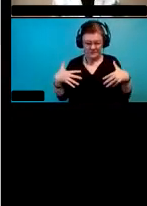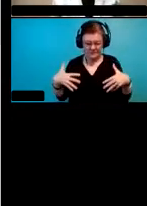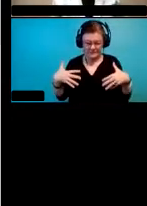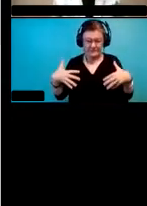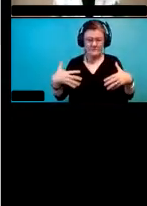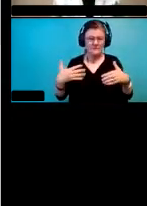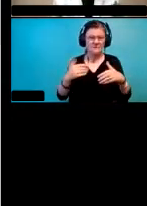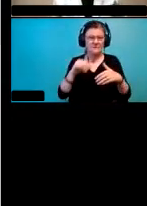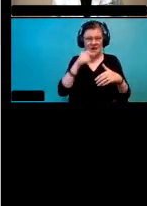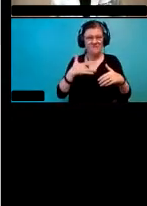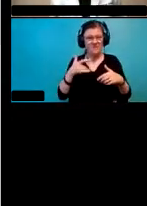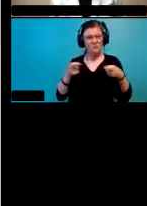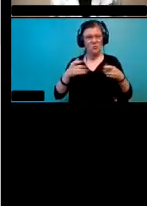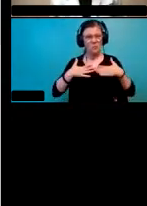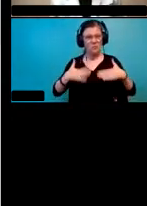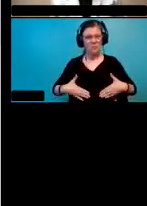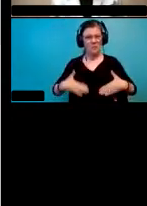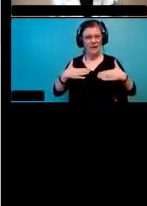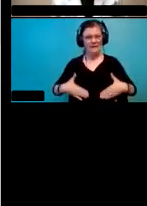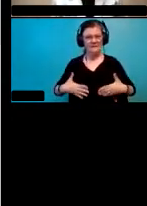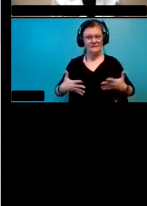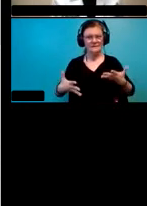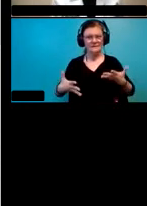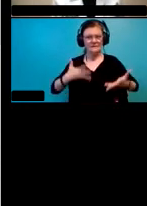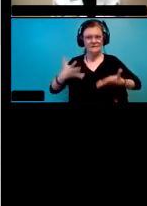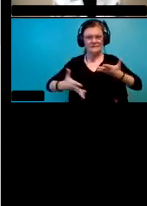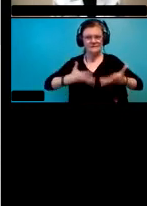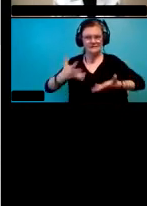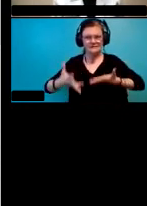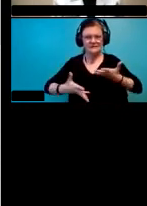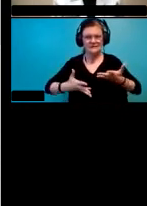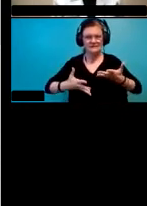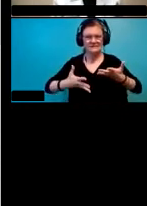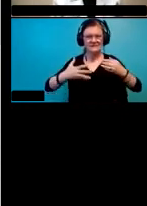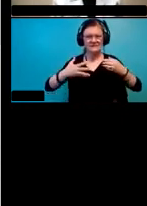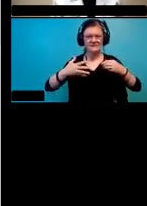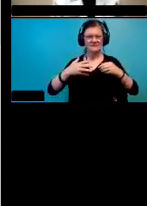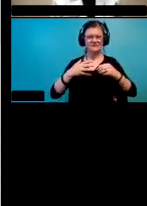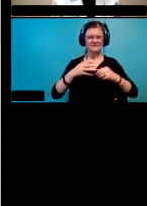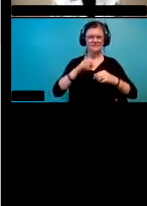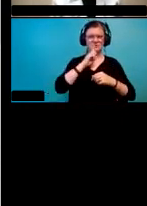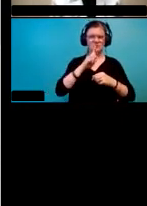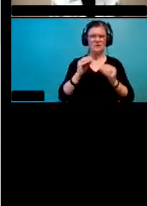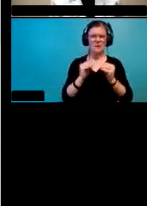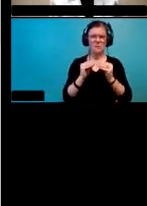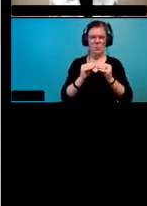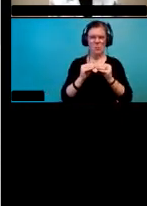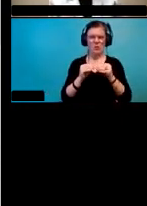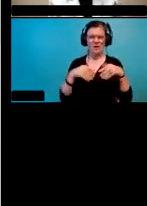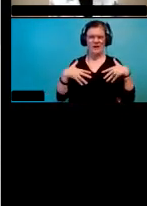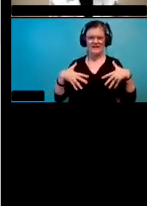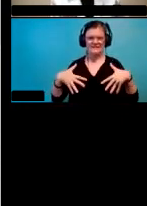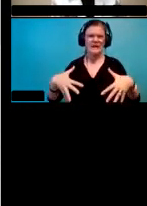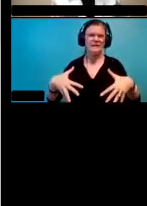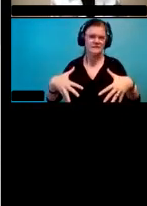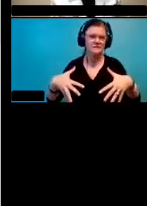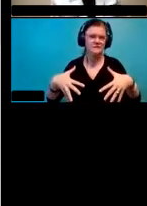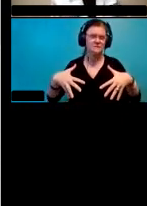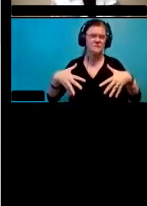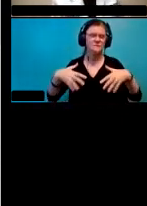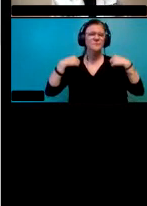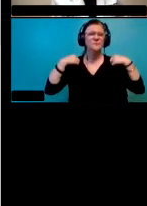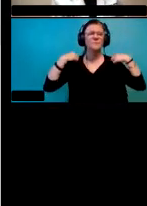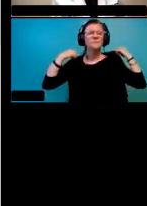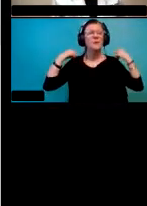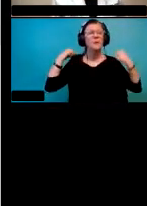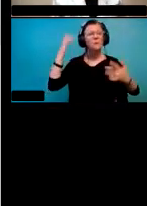loss of control and you're feeling this change in your body. So of course that's going to generate more anxiety. But the